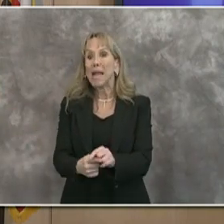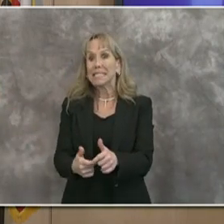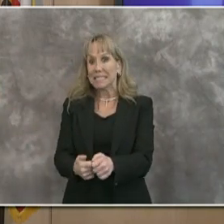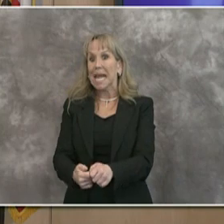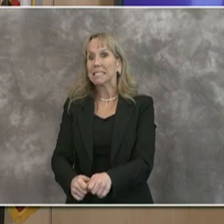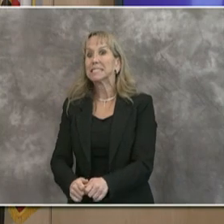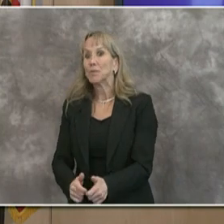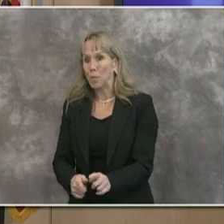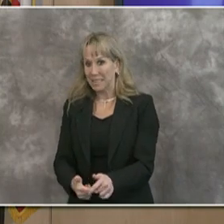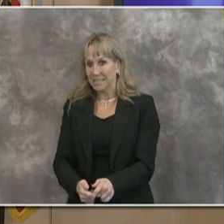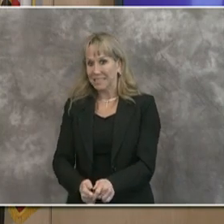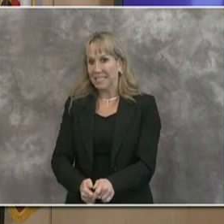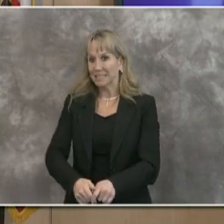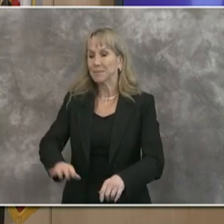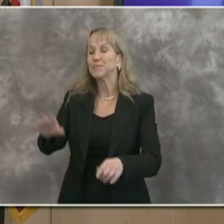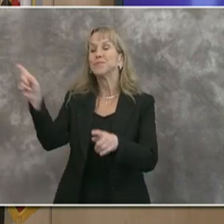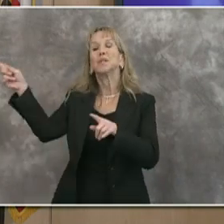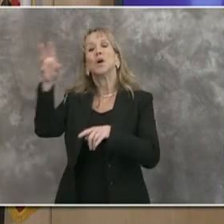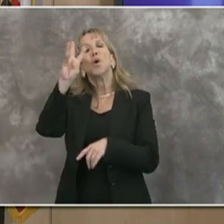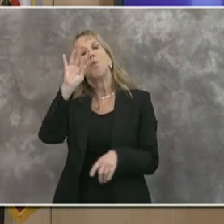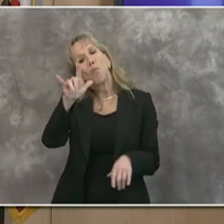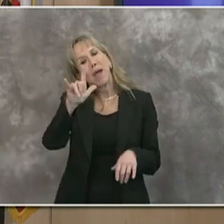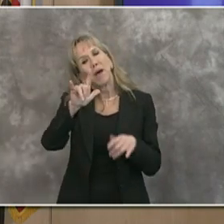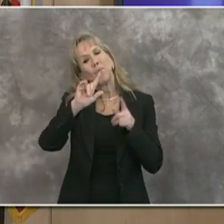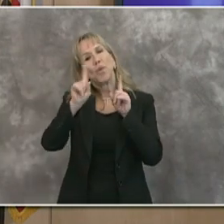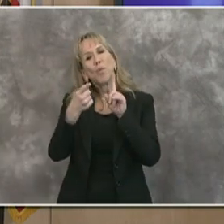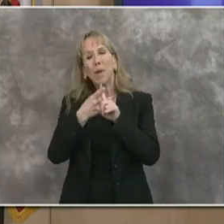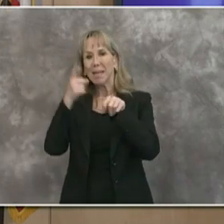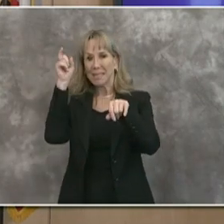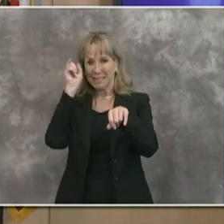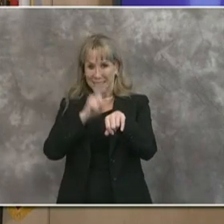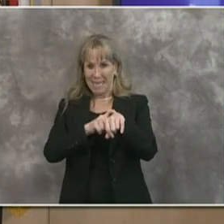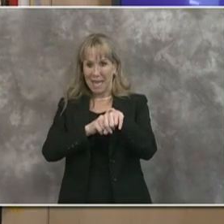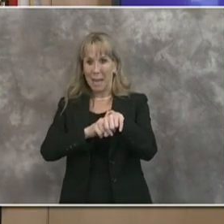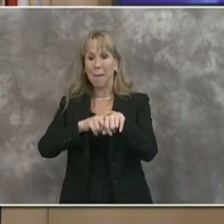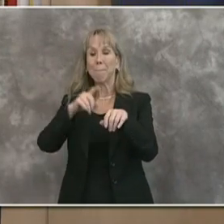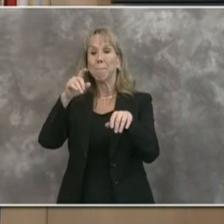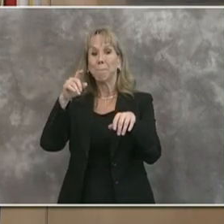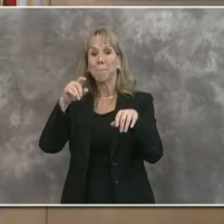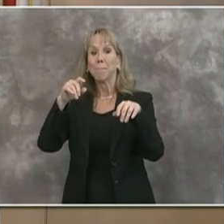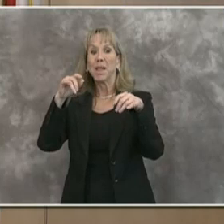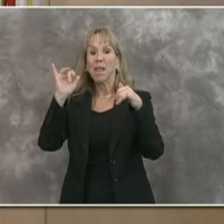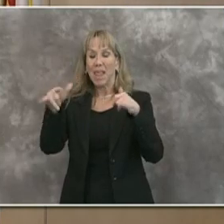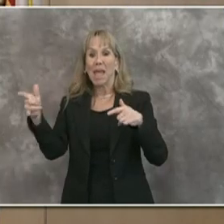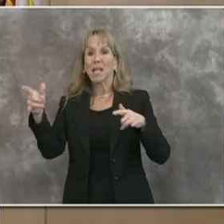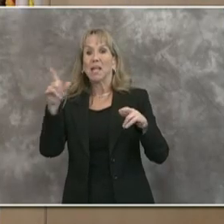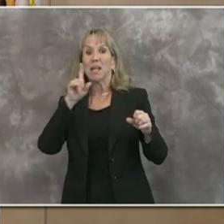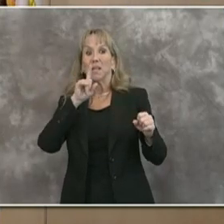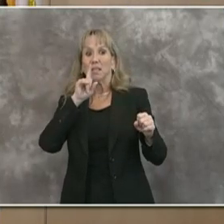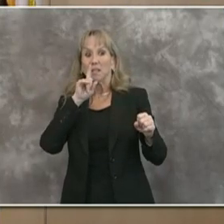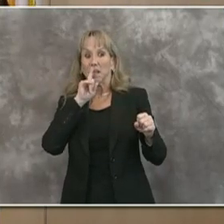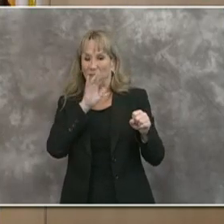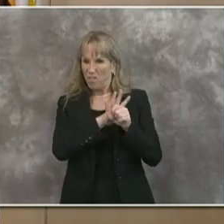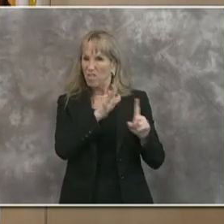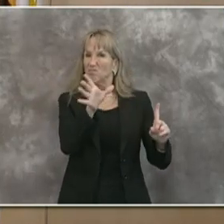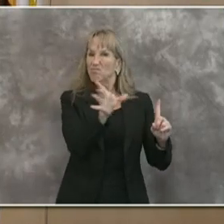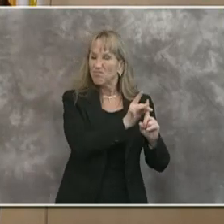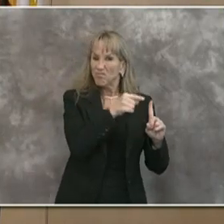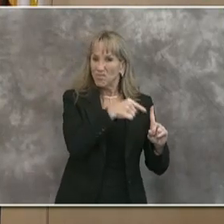So, Will, if an individual has come in contact with a confirmed case, then they would be